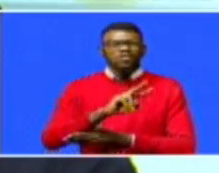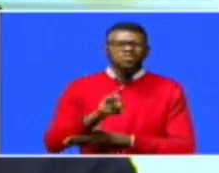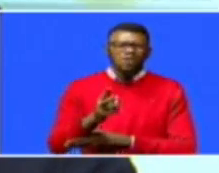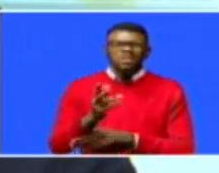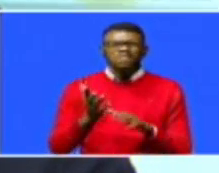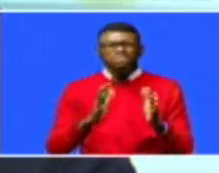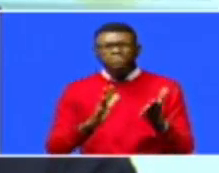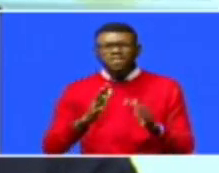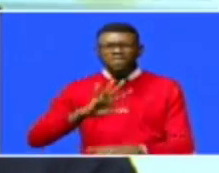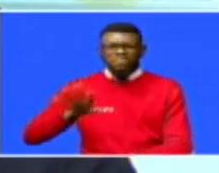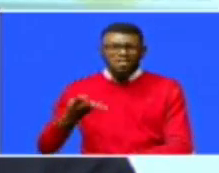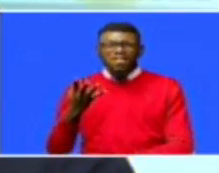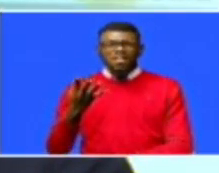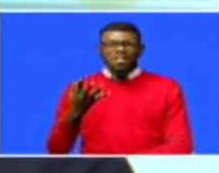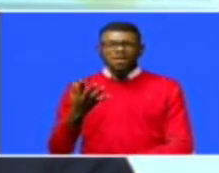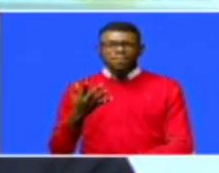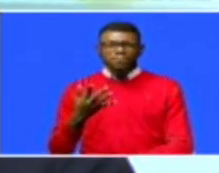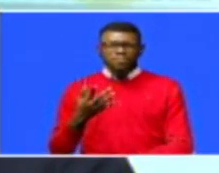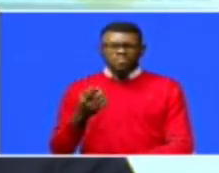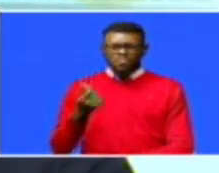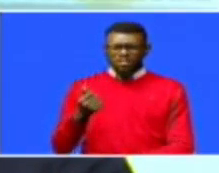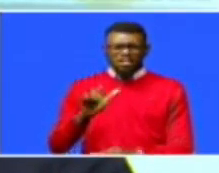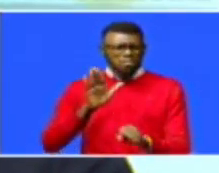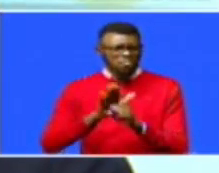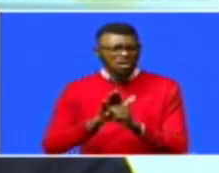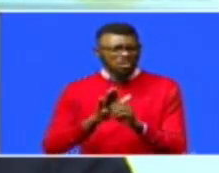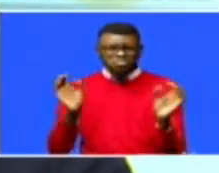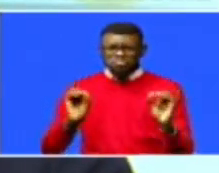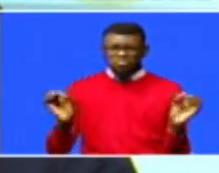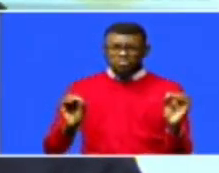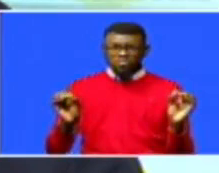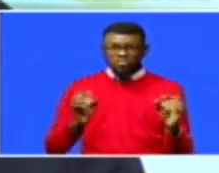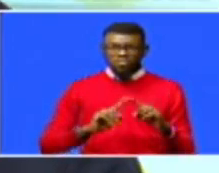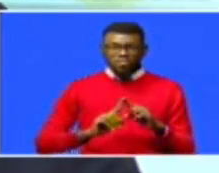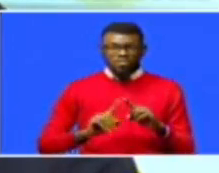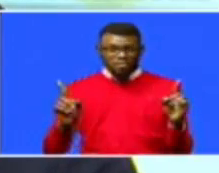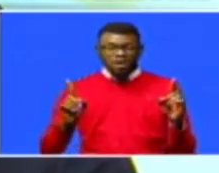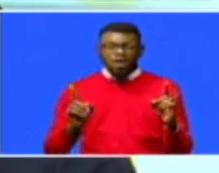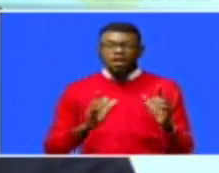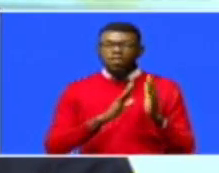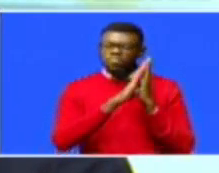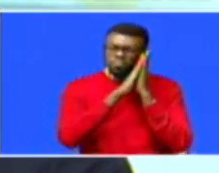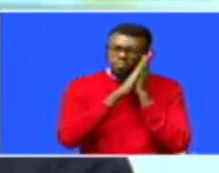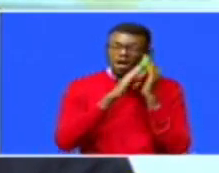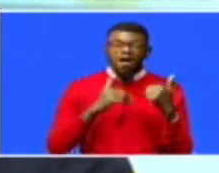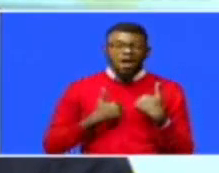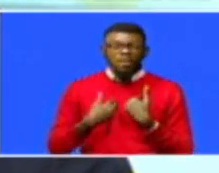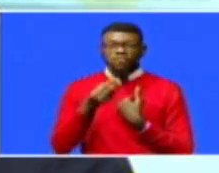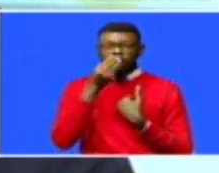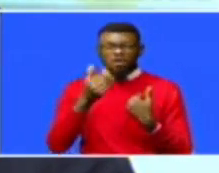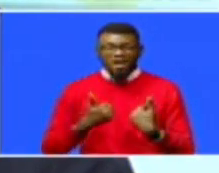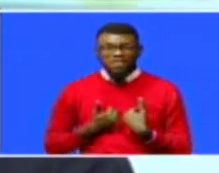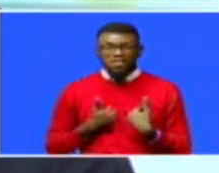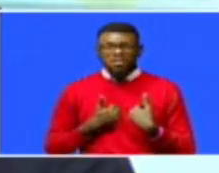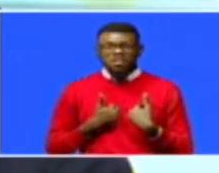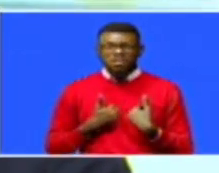5,000. So you find that it wasn't much money, as in you would say that it is much money. Although they're given accommodation, they're given food. So